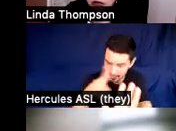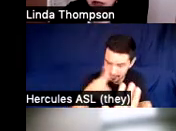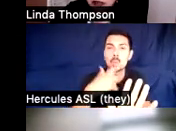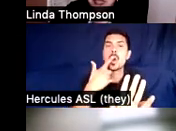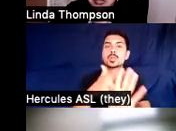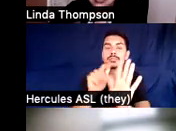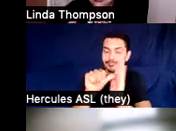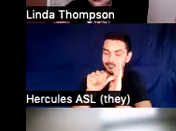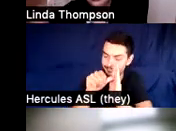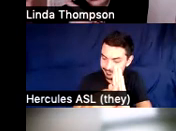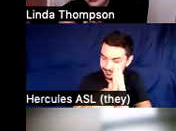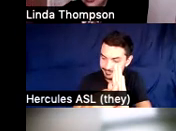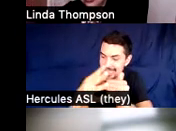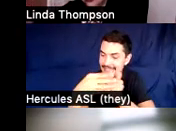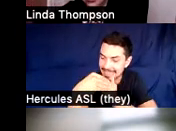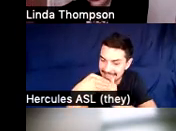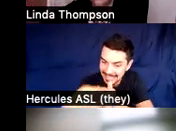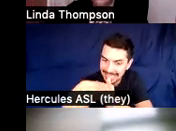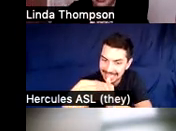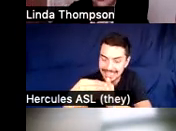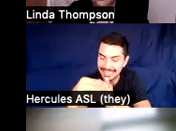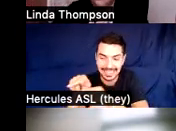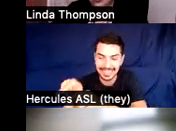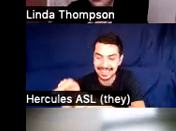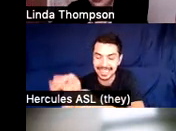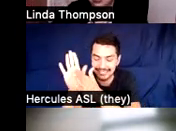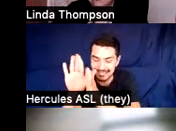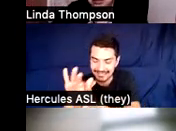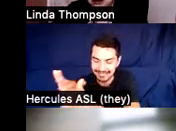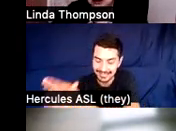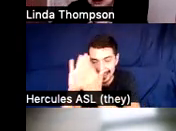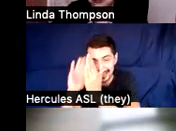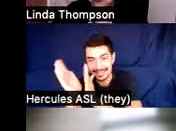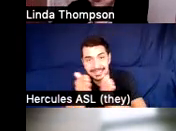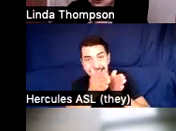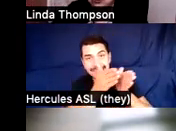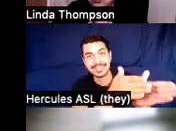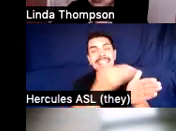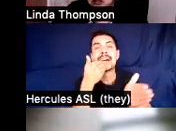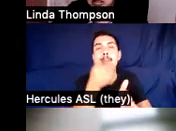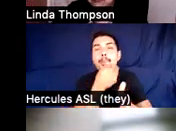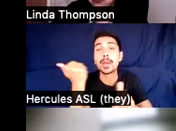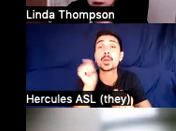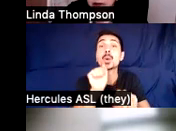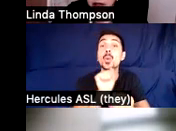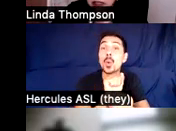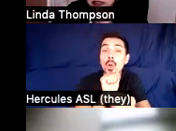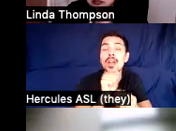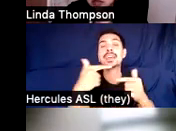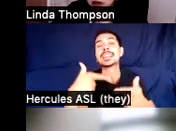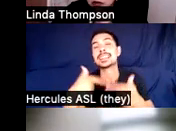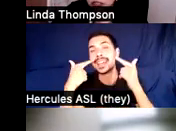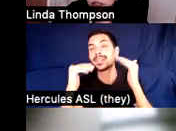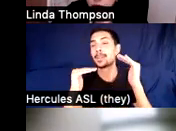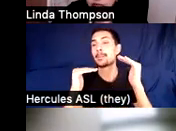to lead in the other direction of that. We want a better work-life balance